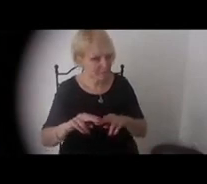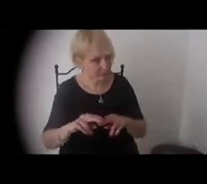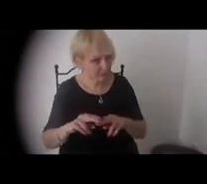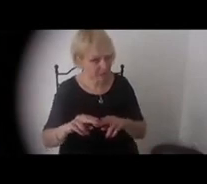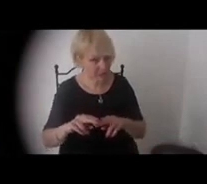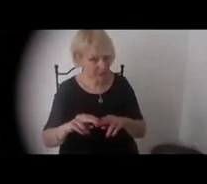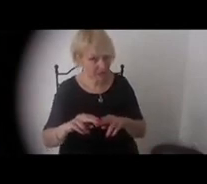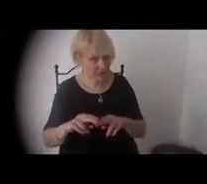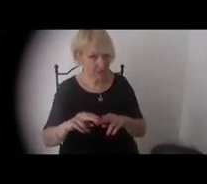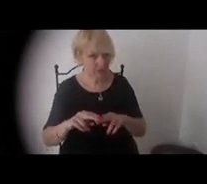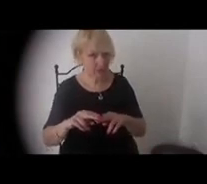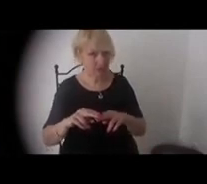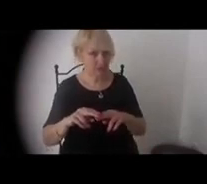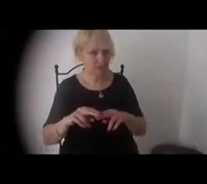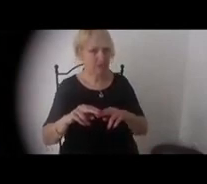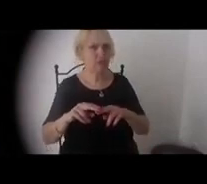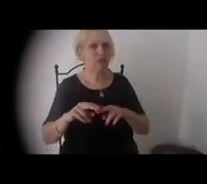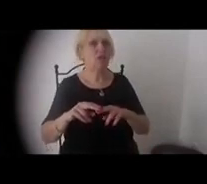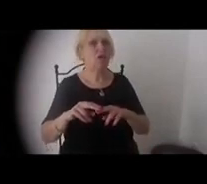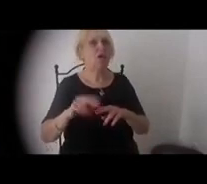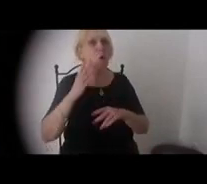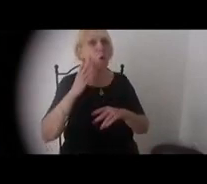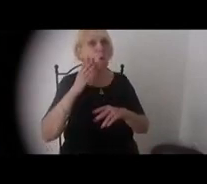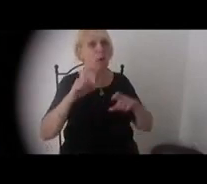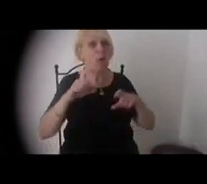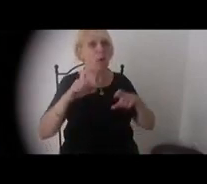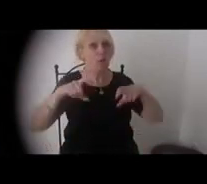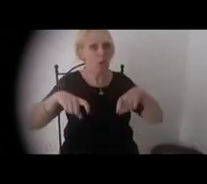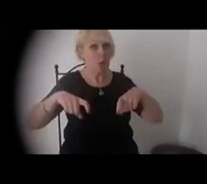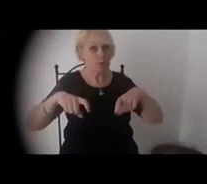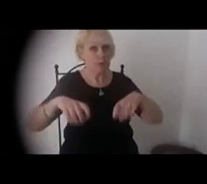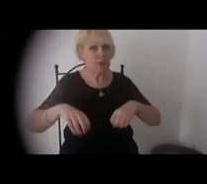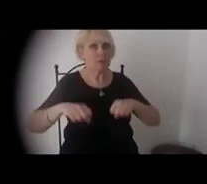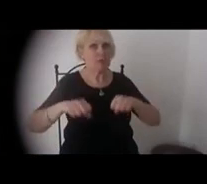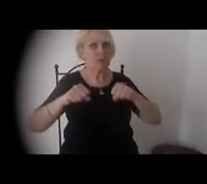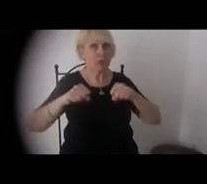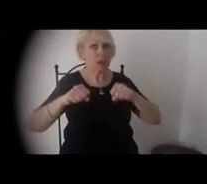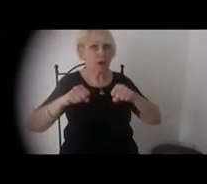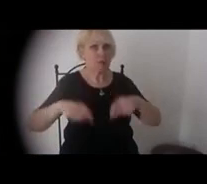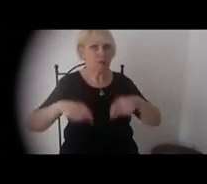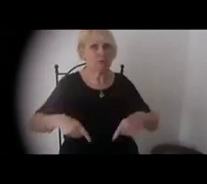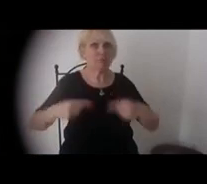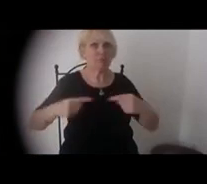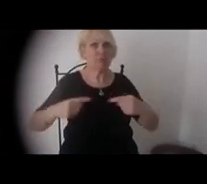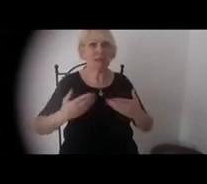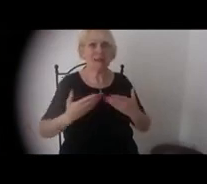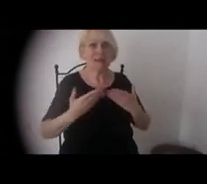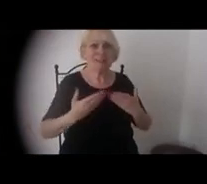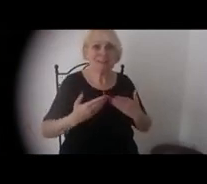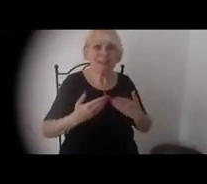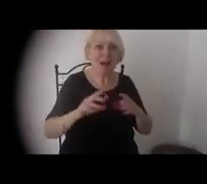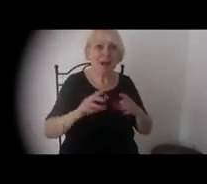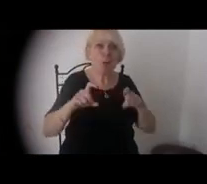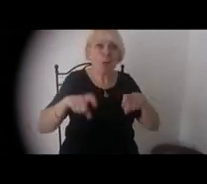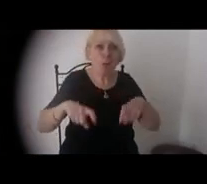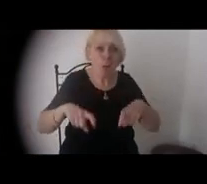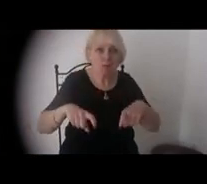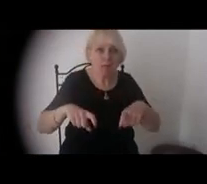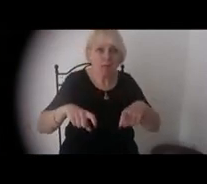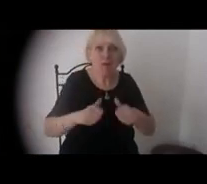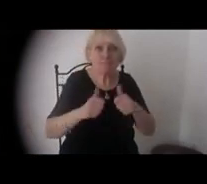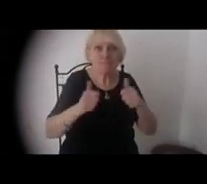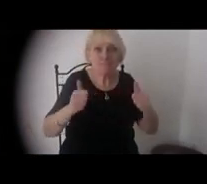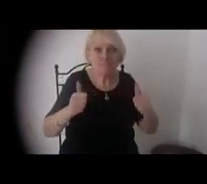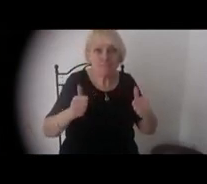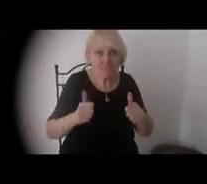they're facing big changes coming out of lockdown as well. And I suppose, and I think as far